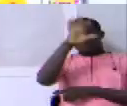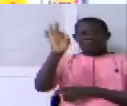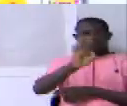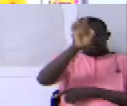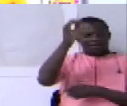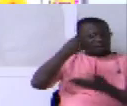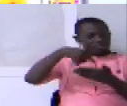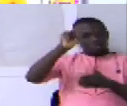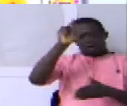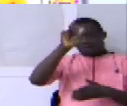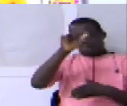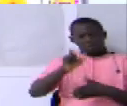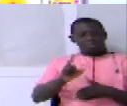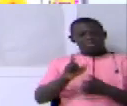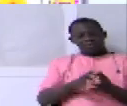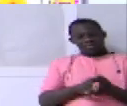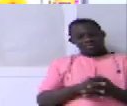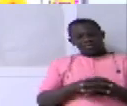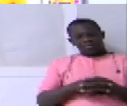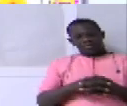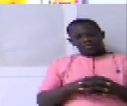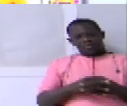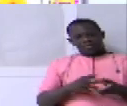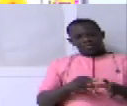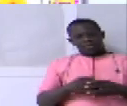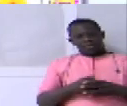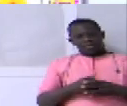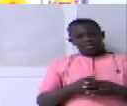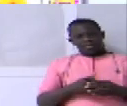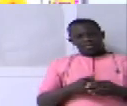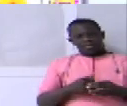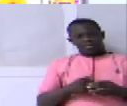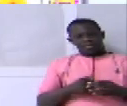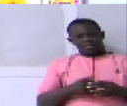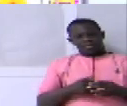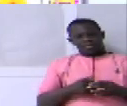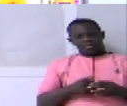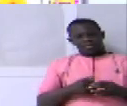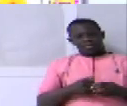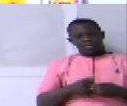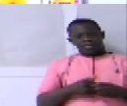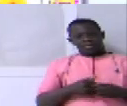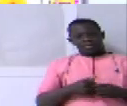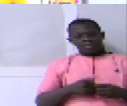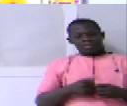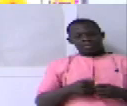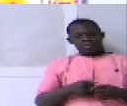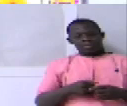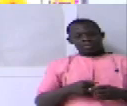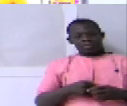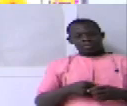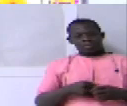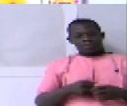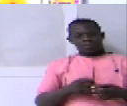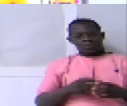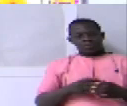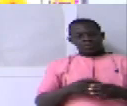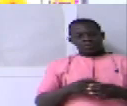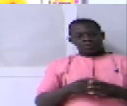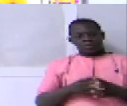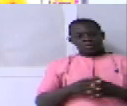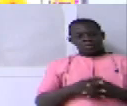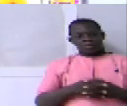Alakarandir dinkira to karambu yintoje. Kasola luwa mu kaito lukono kilineti alinyanta do ko kala menna